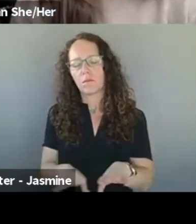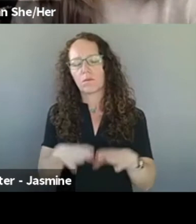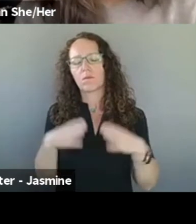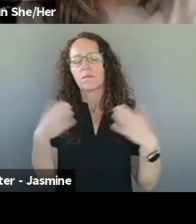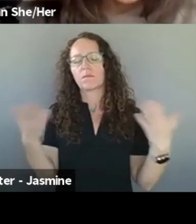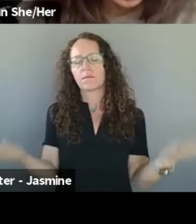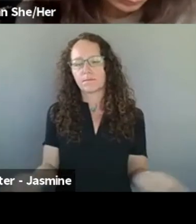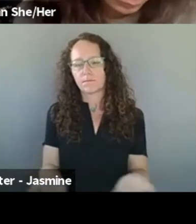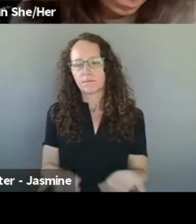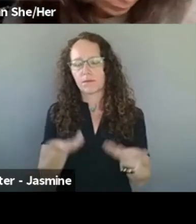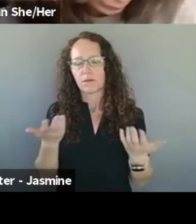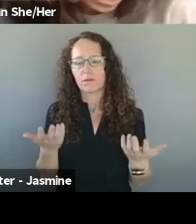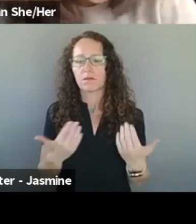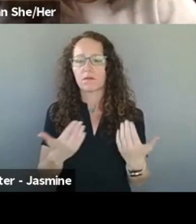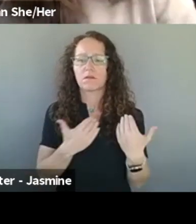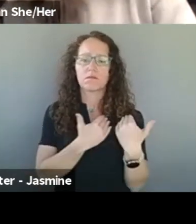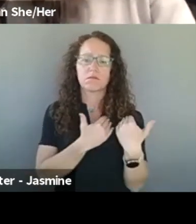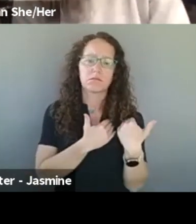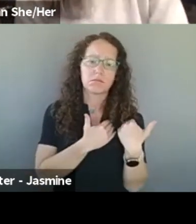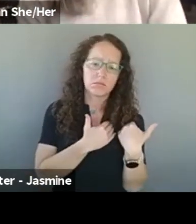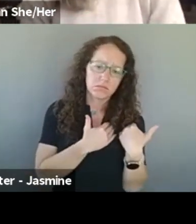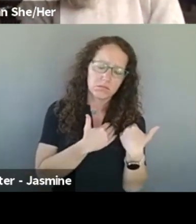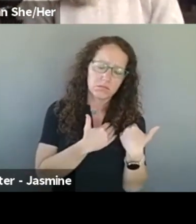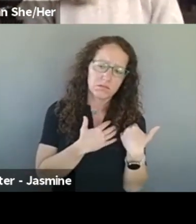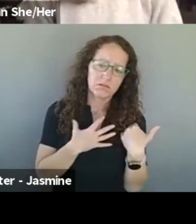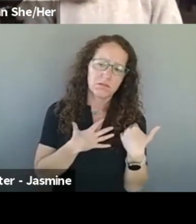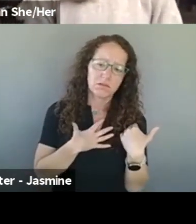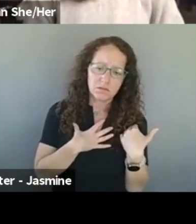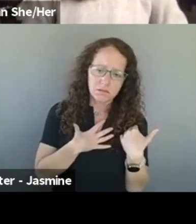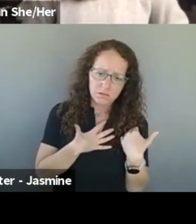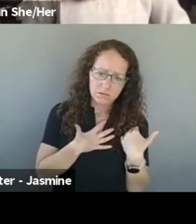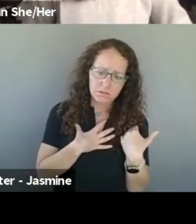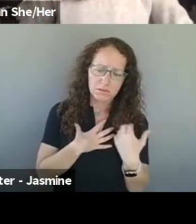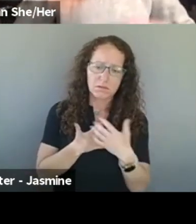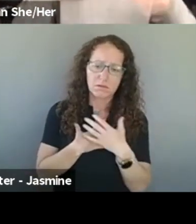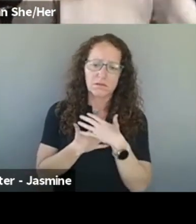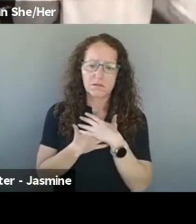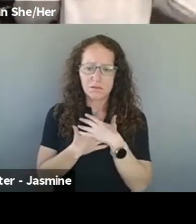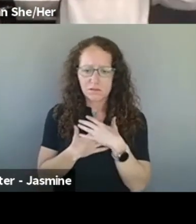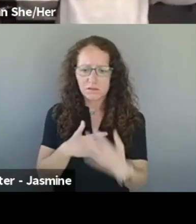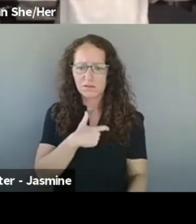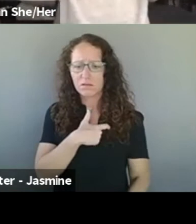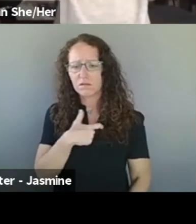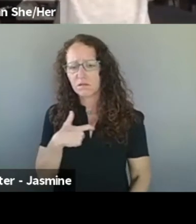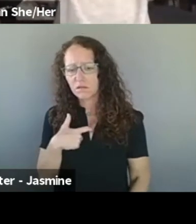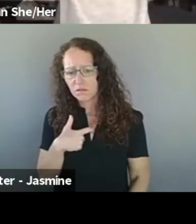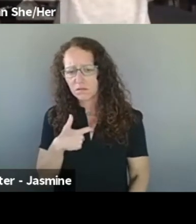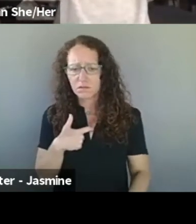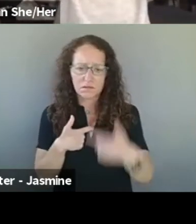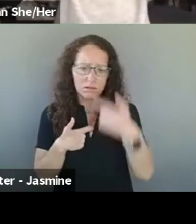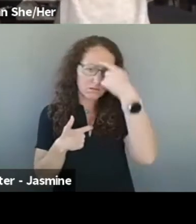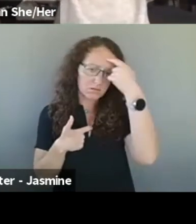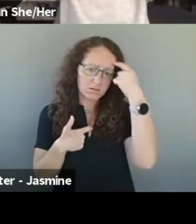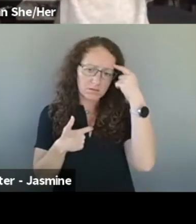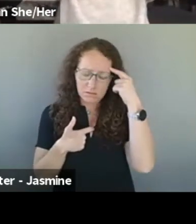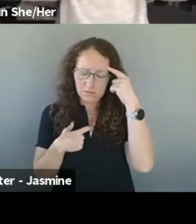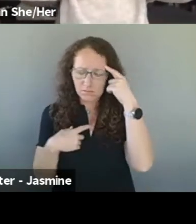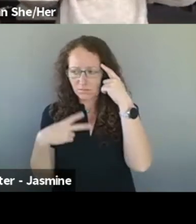The heaviness, the weight, being torn, the doubting, the knowing.